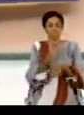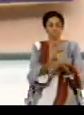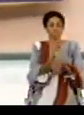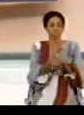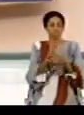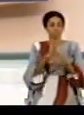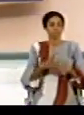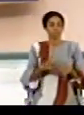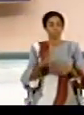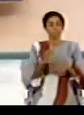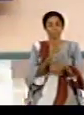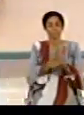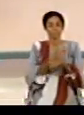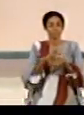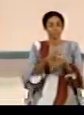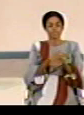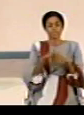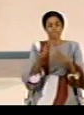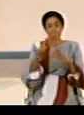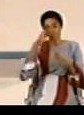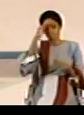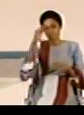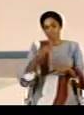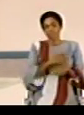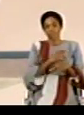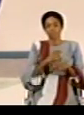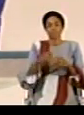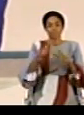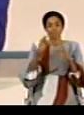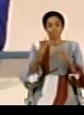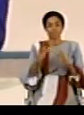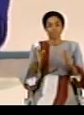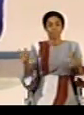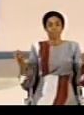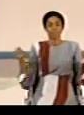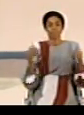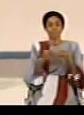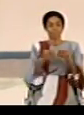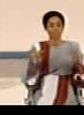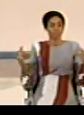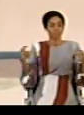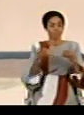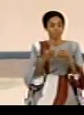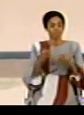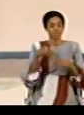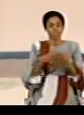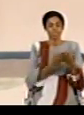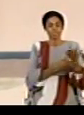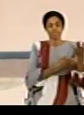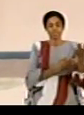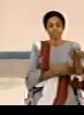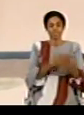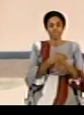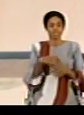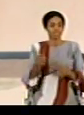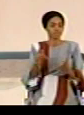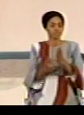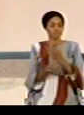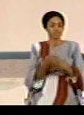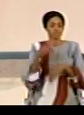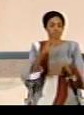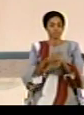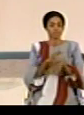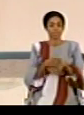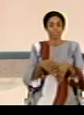the businessmen and professionals conference in the morning, as well as the crusade in the evening. Let's pray